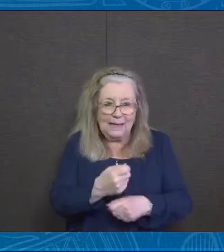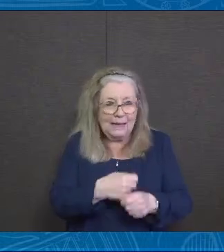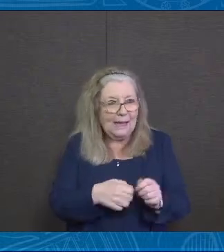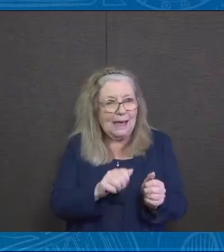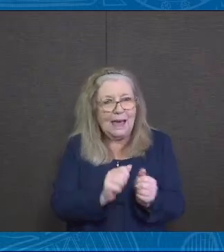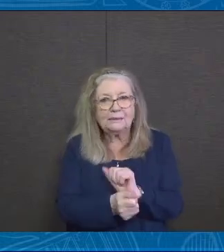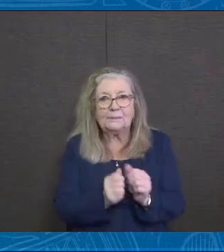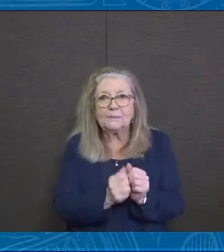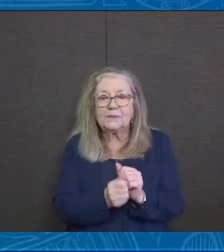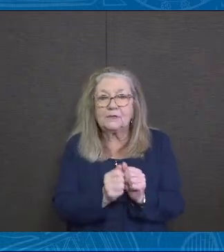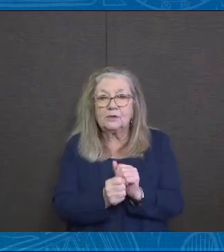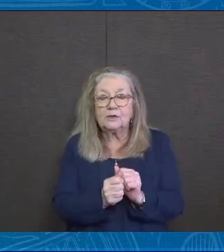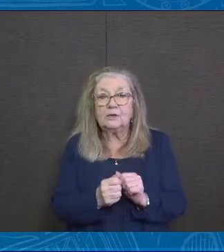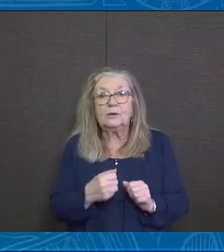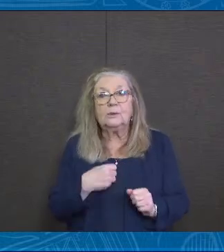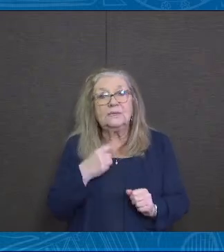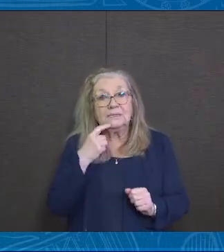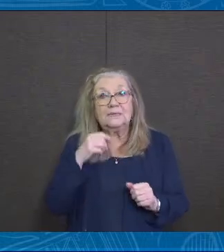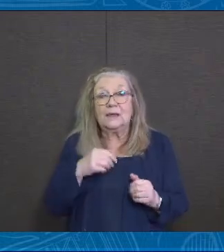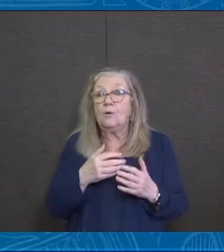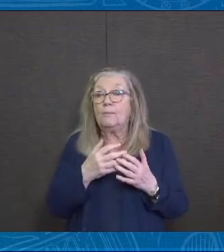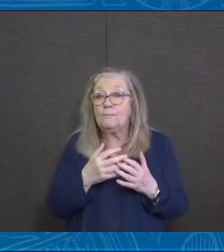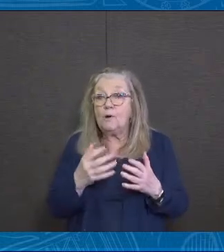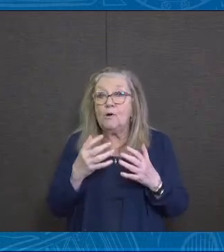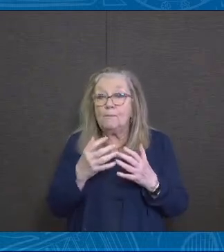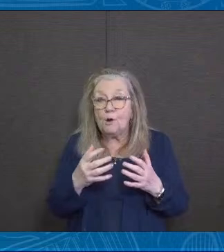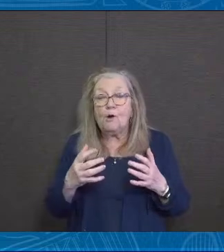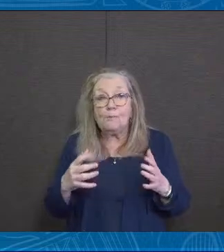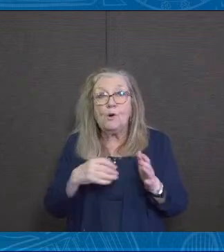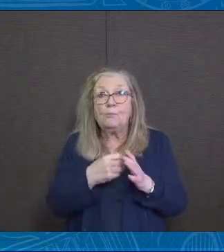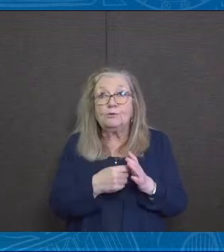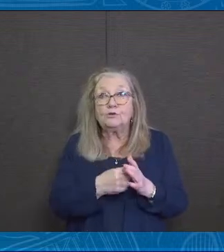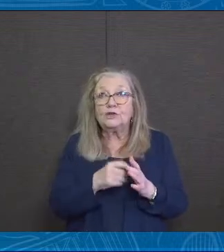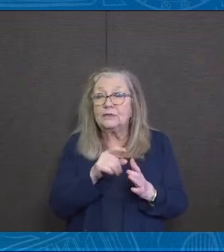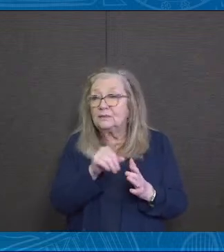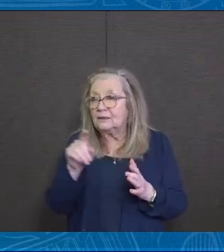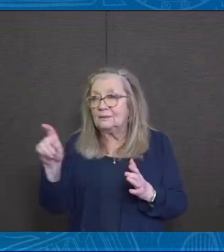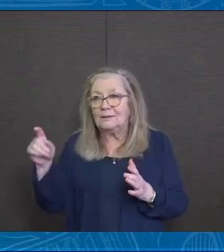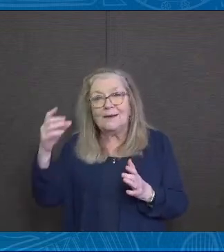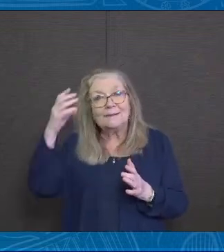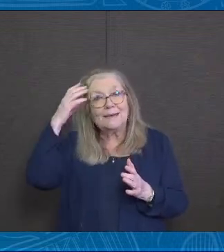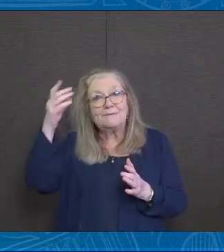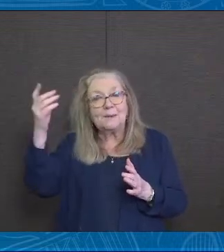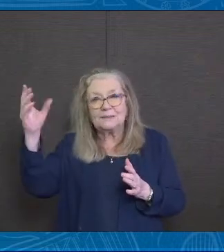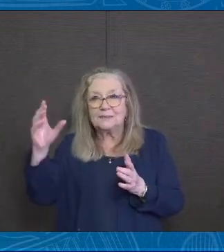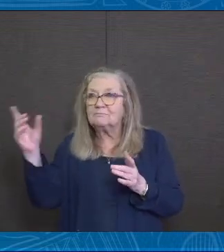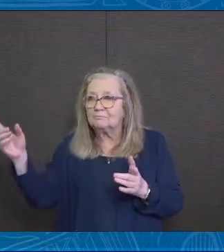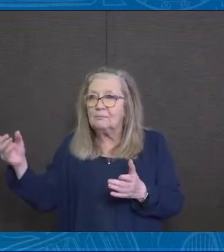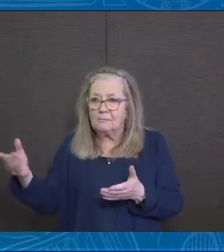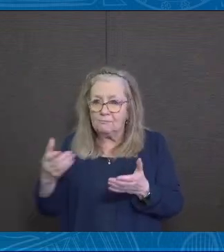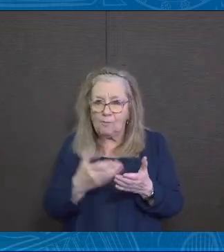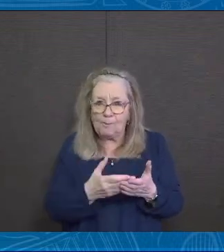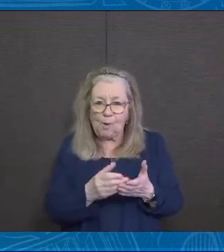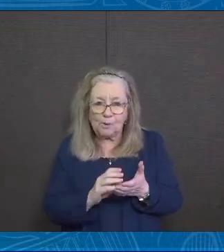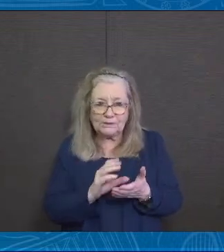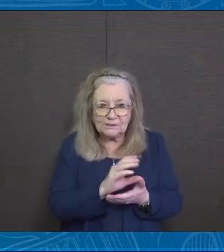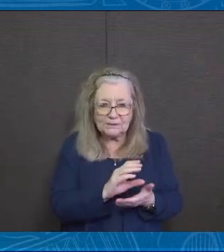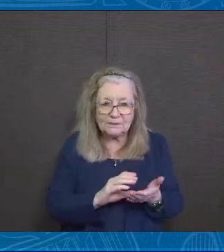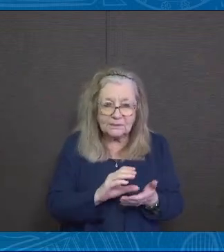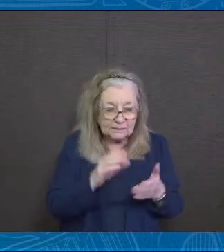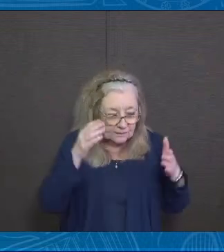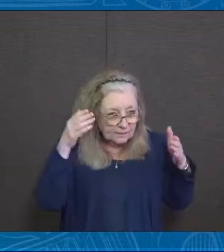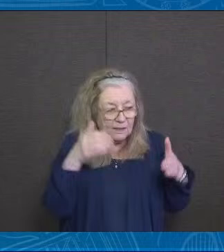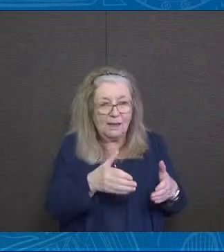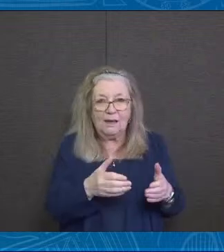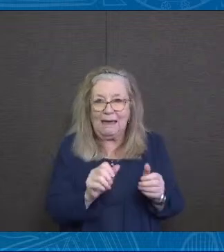that more and more projects that the national government agencies that they propose are through